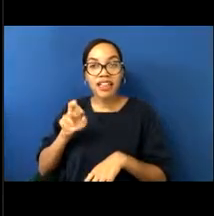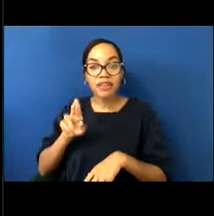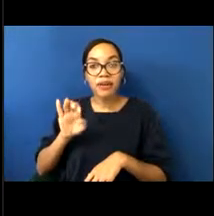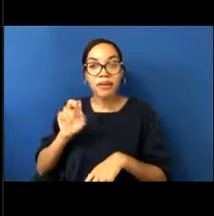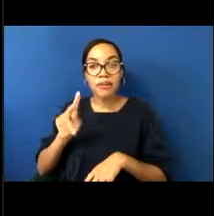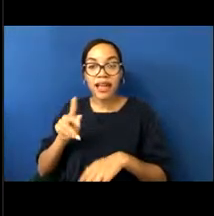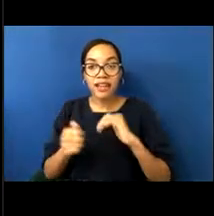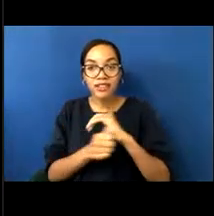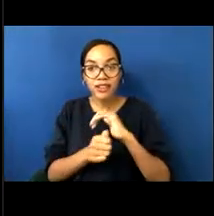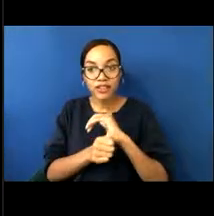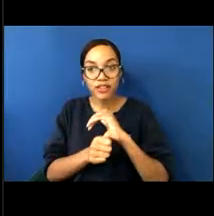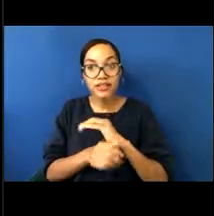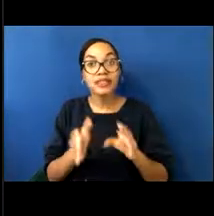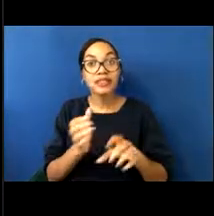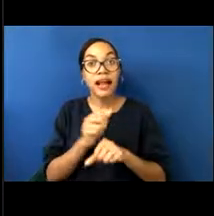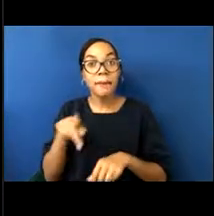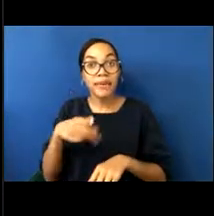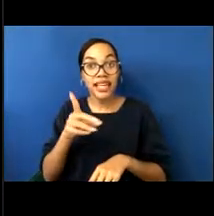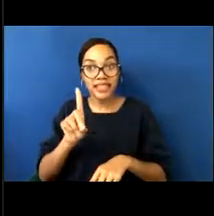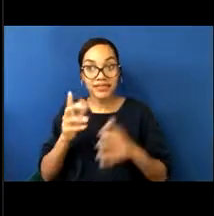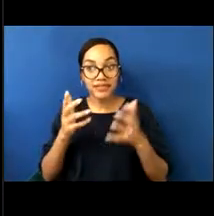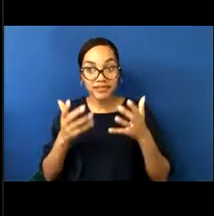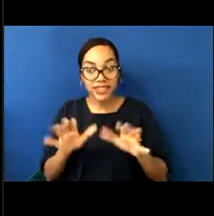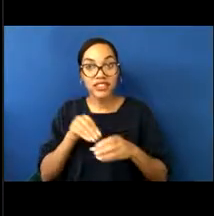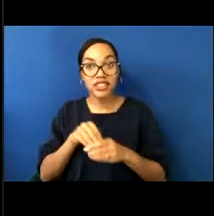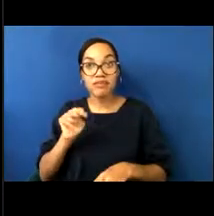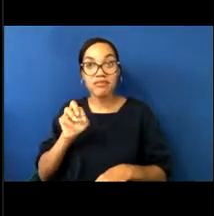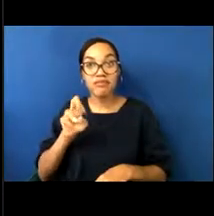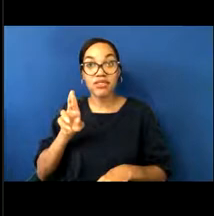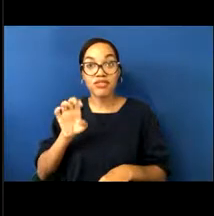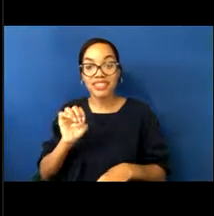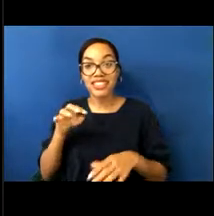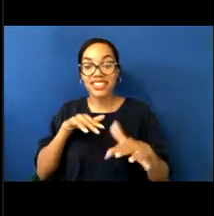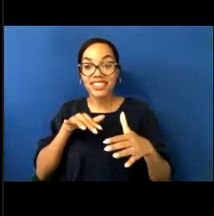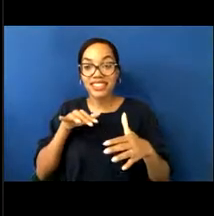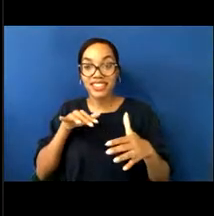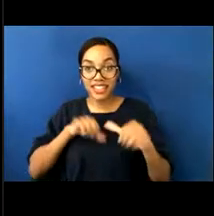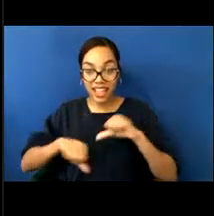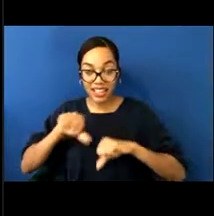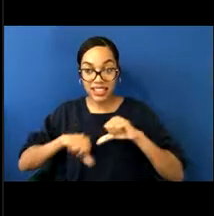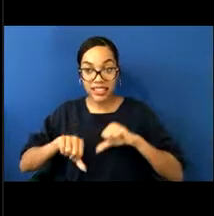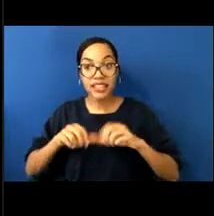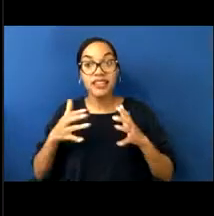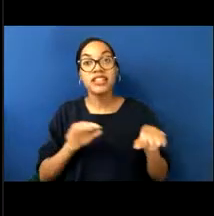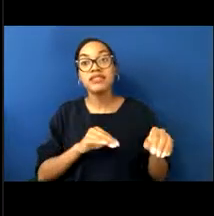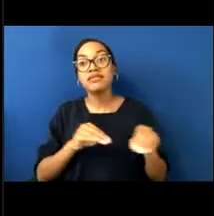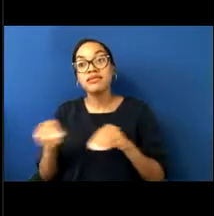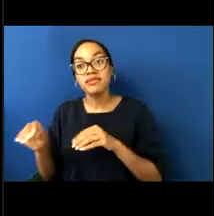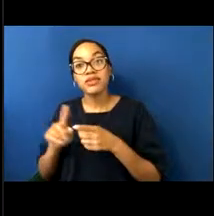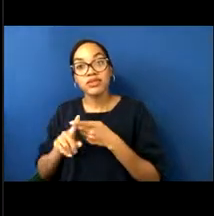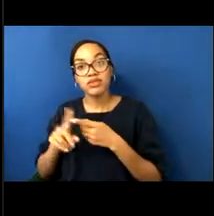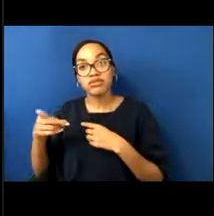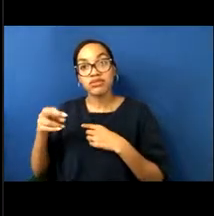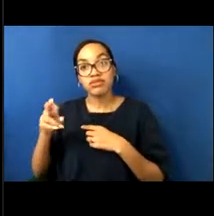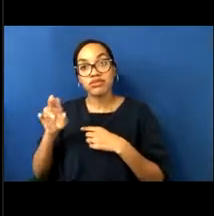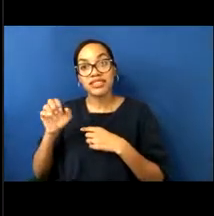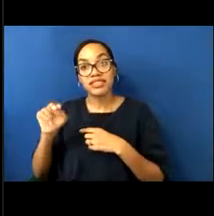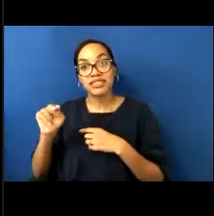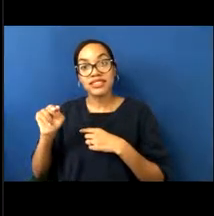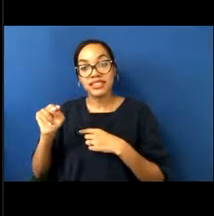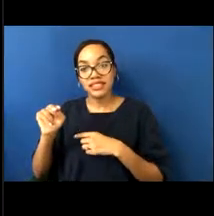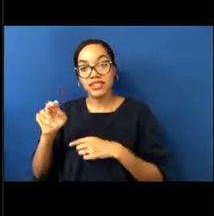Science, and then moved back to New Jersey to do a postdoctoral research project at Princeton University, which then brought me to NOAA. So I now work for